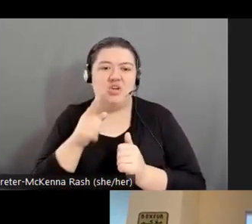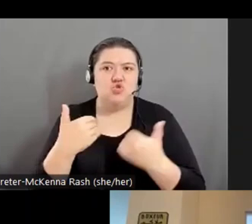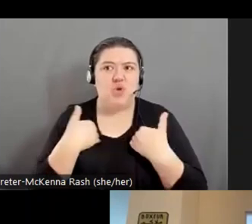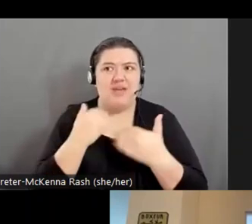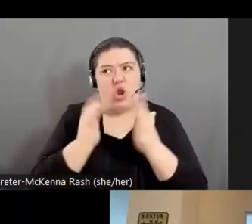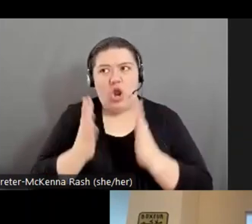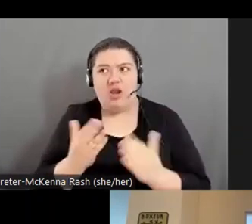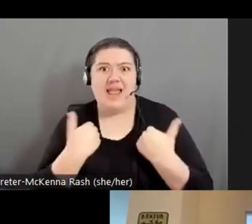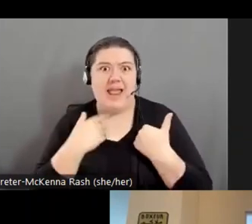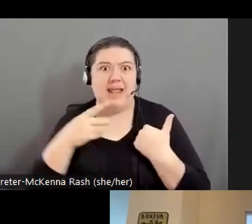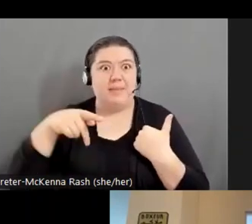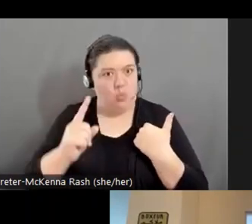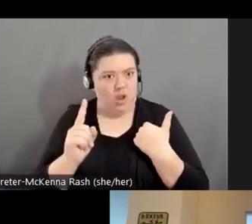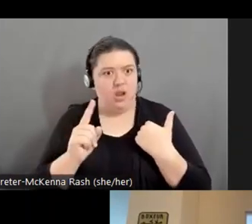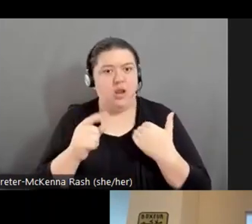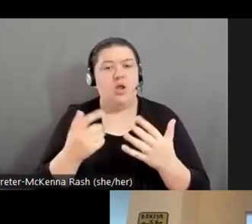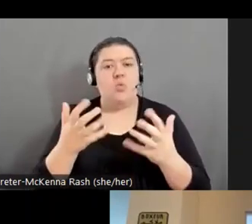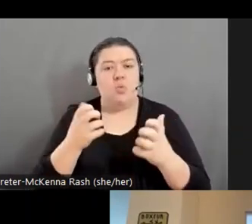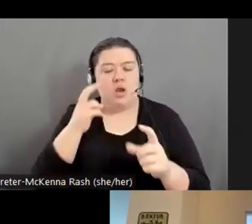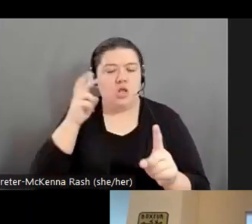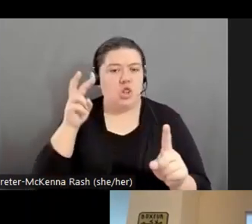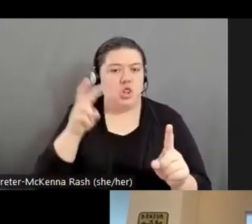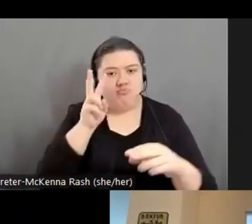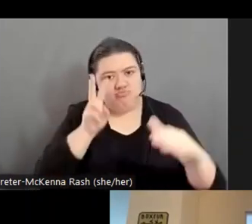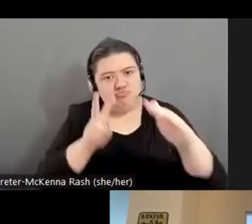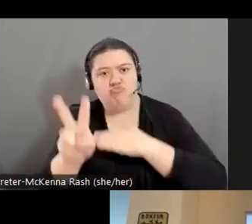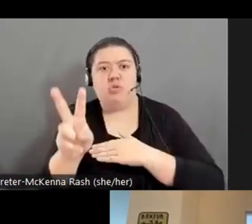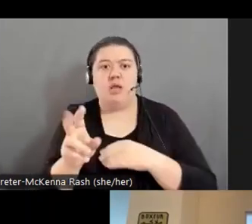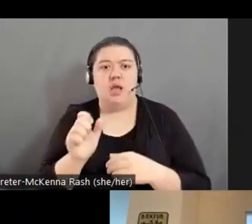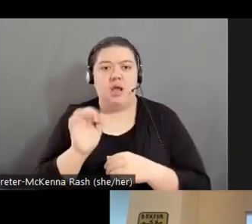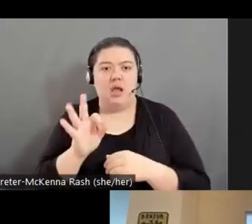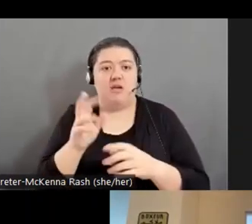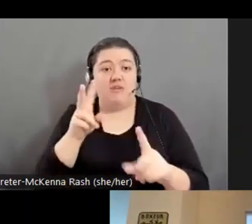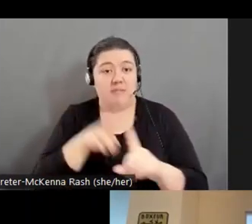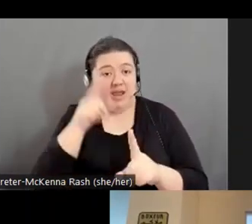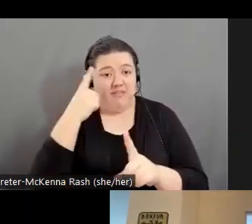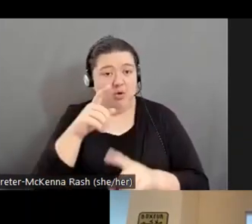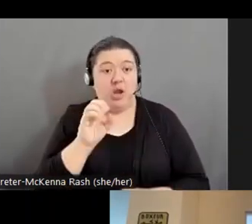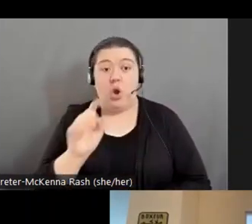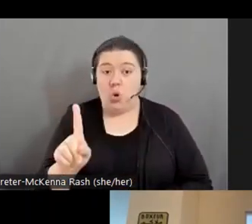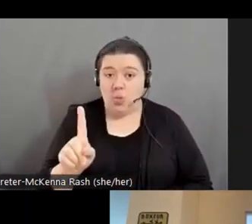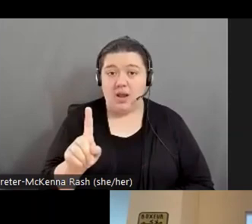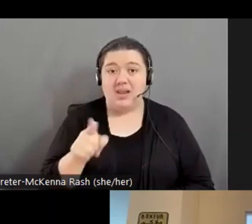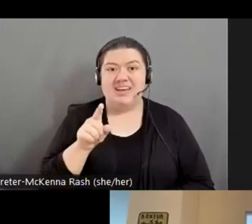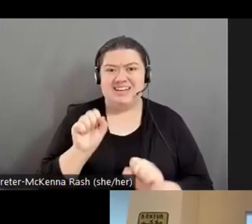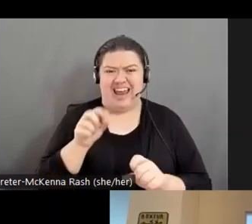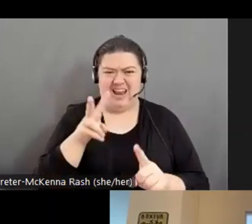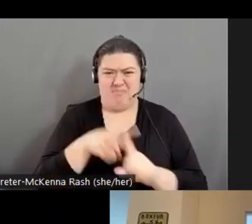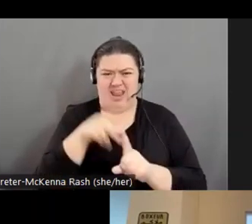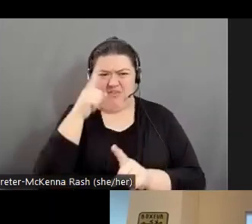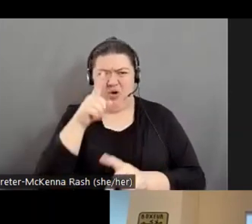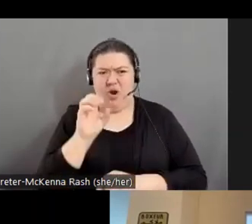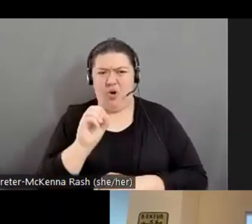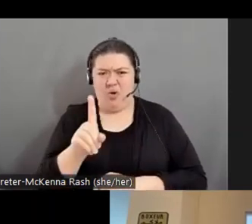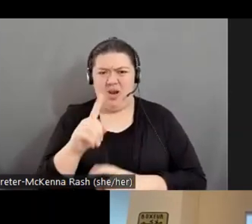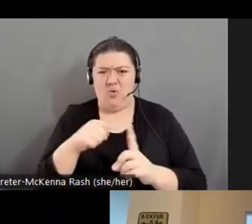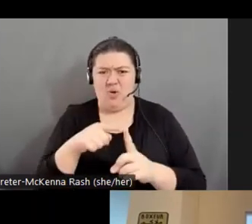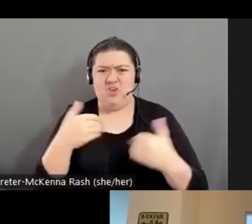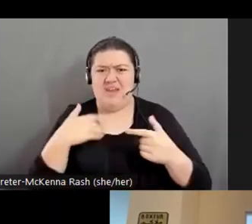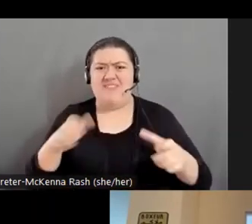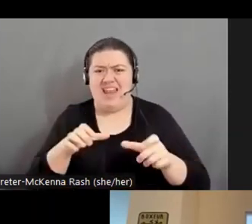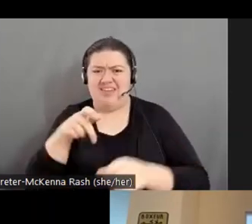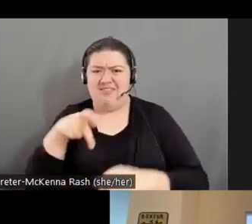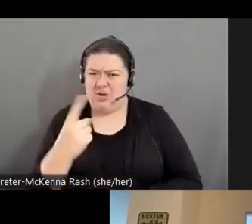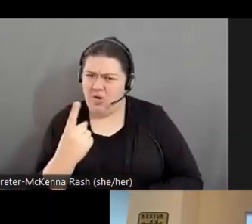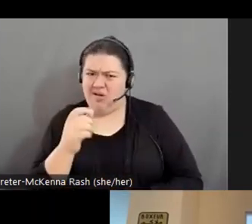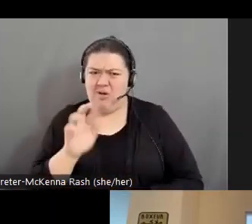I have an artist that has a P1, we want to look towards the future of applying for an O1. Can you apply for an O1 while you have an active